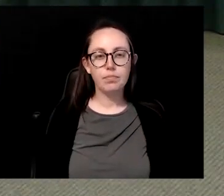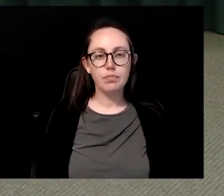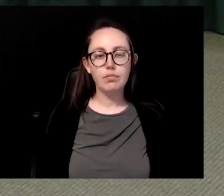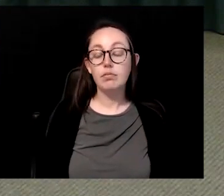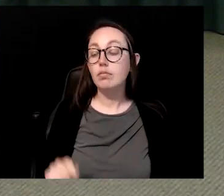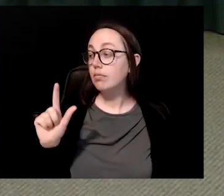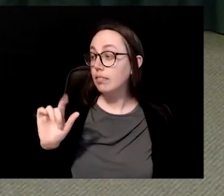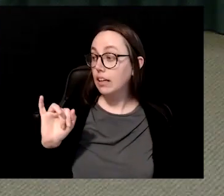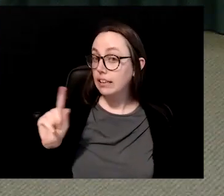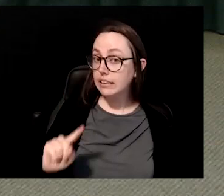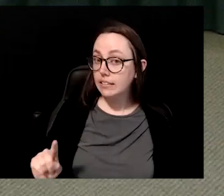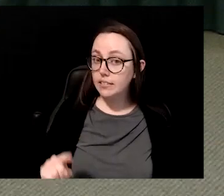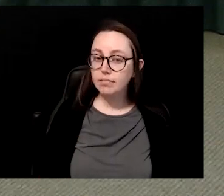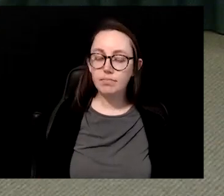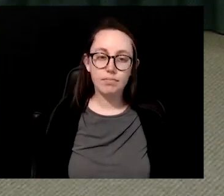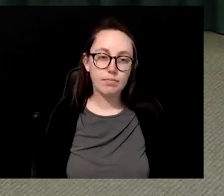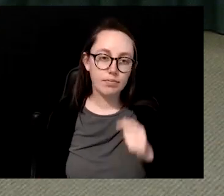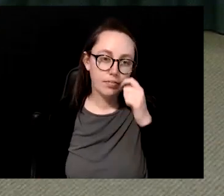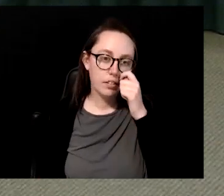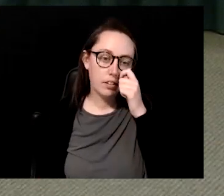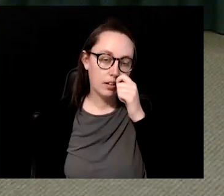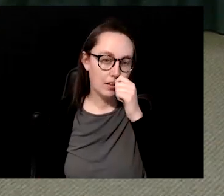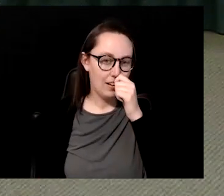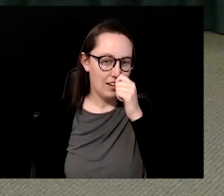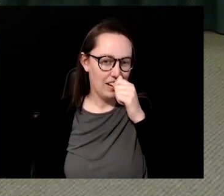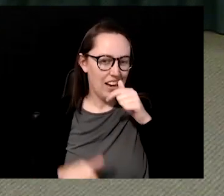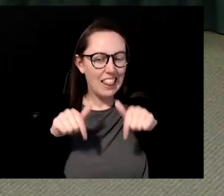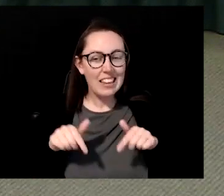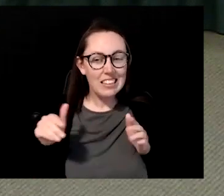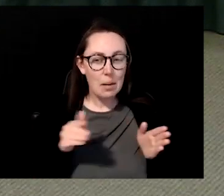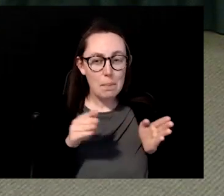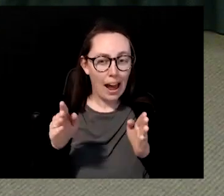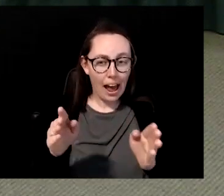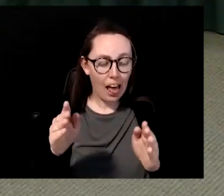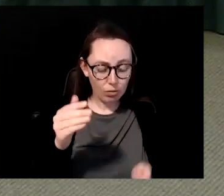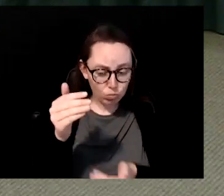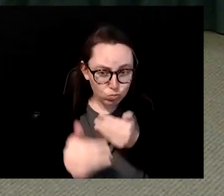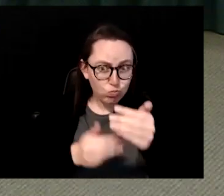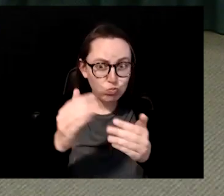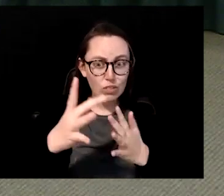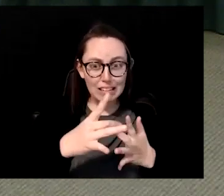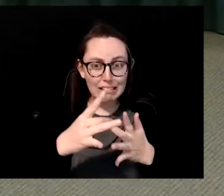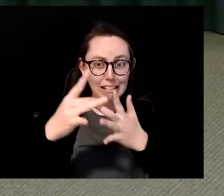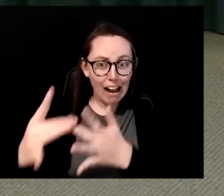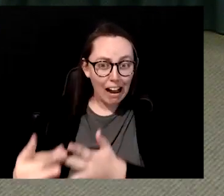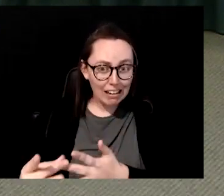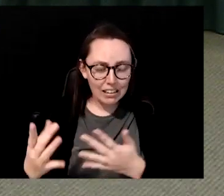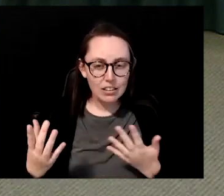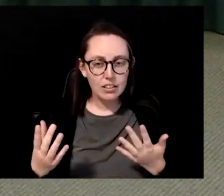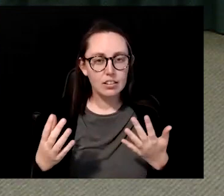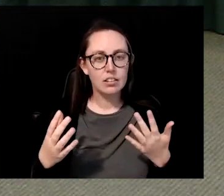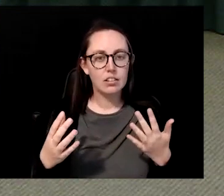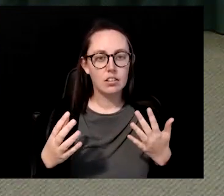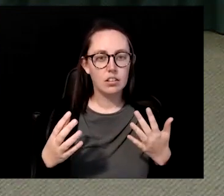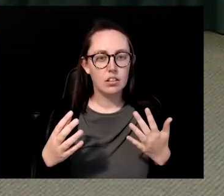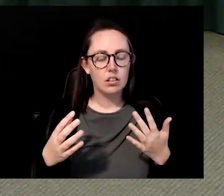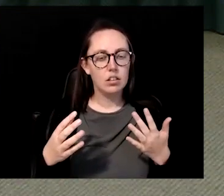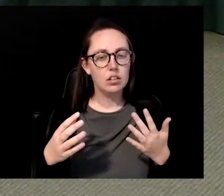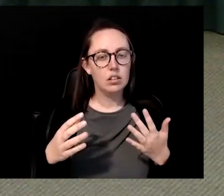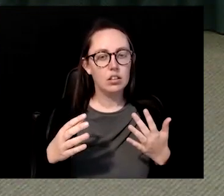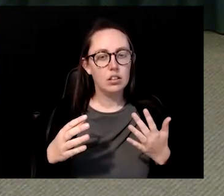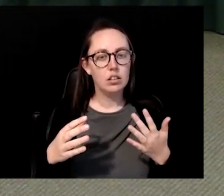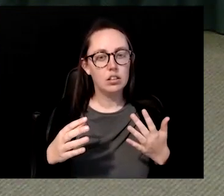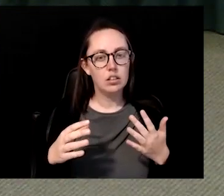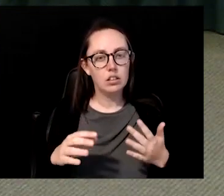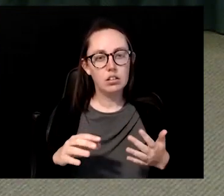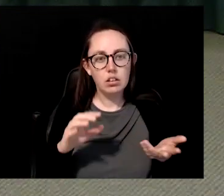see this uh path forward as any different from what we were charged with at the conclusion of the AP